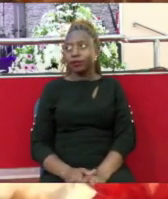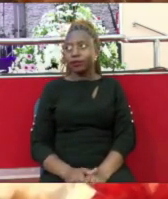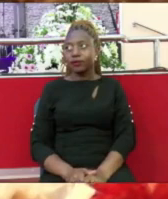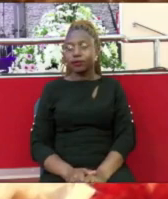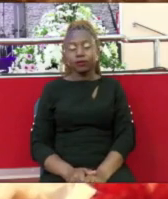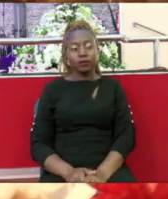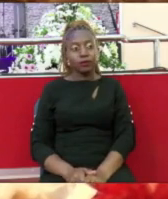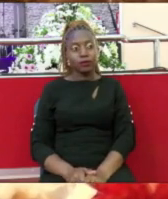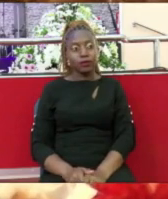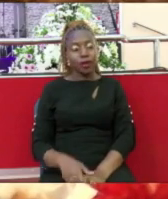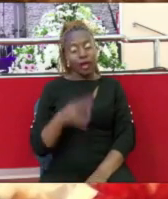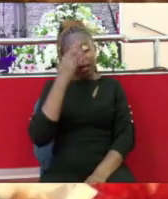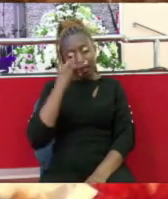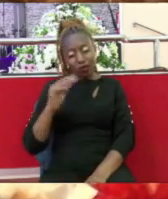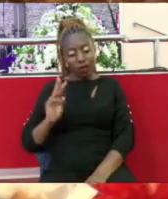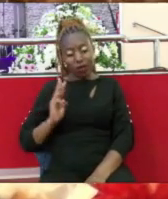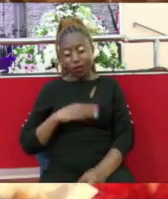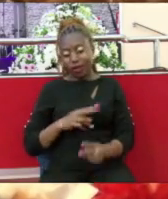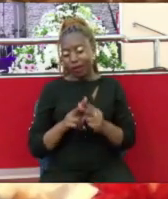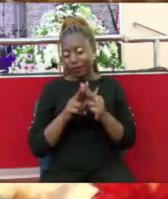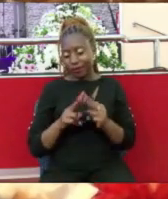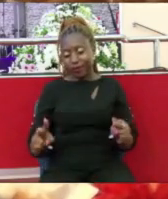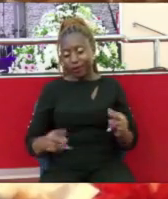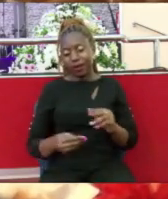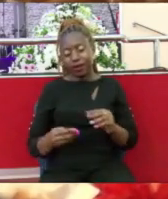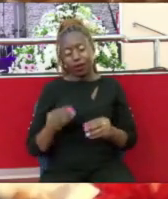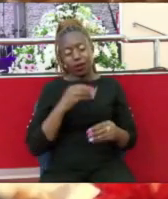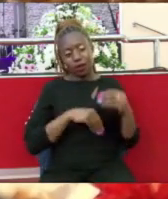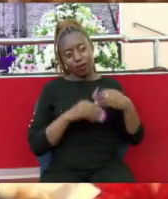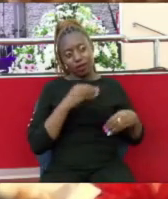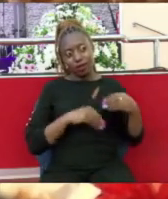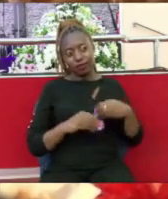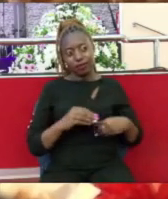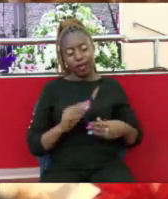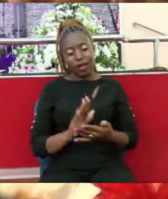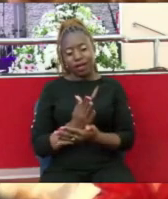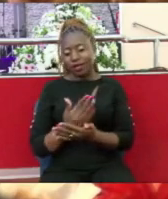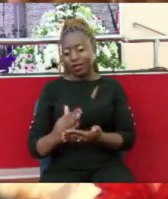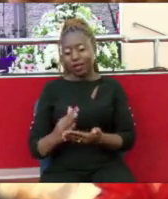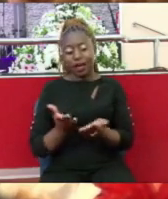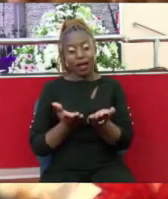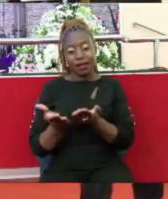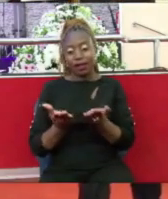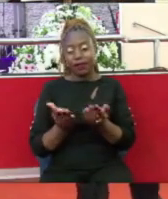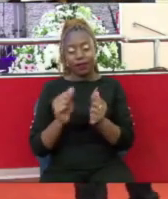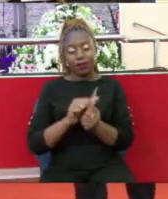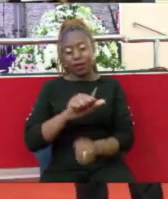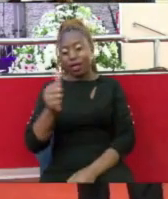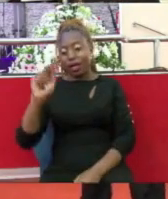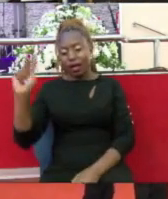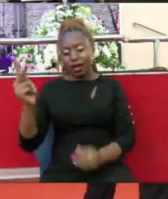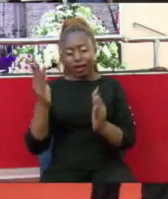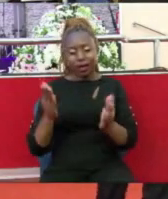That's why we have become very corrupt. We don't want to share our services to other fellow